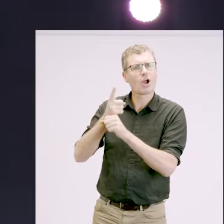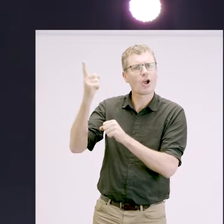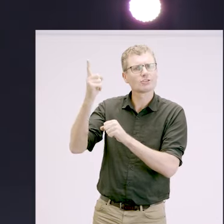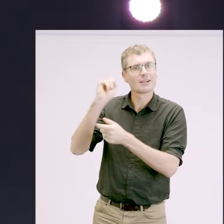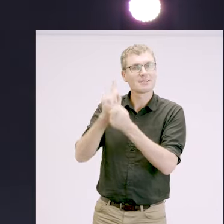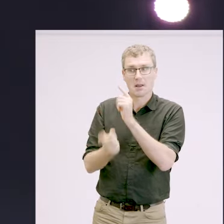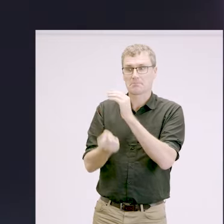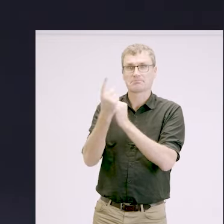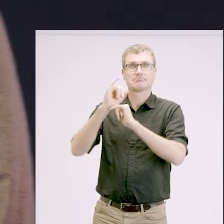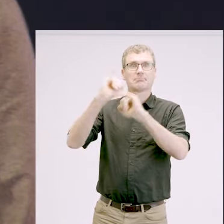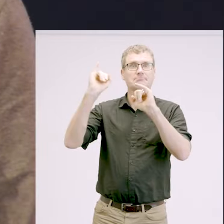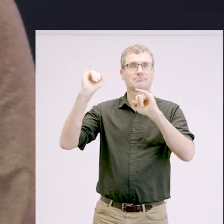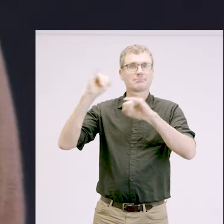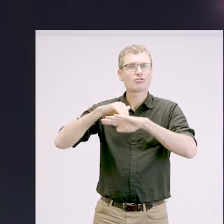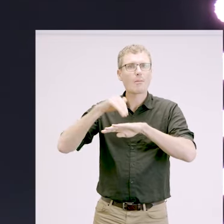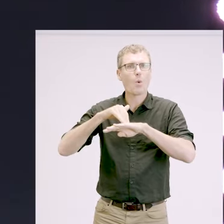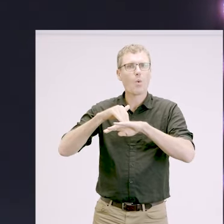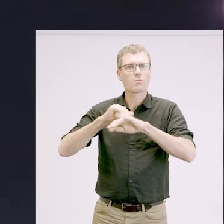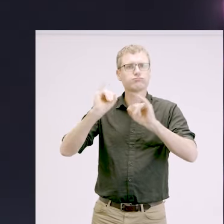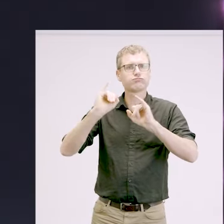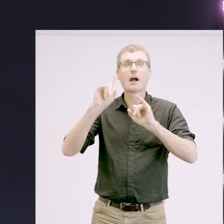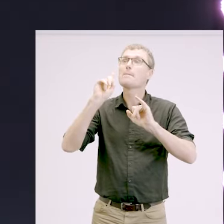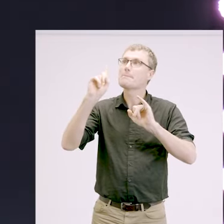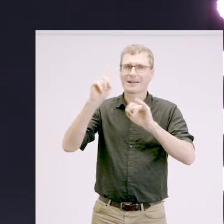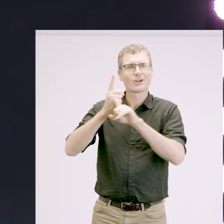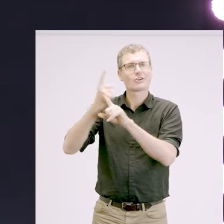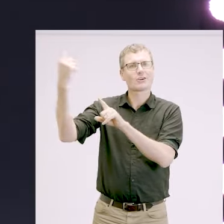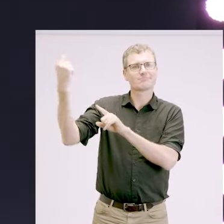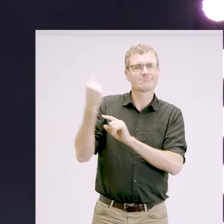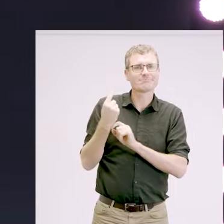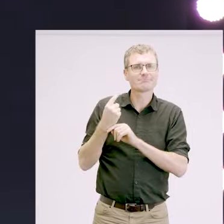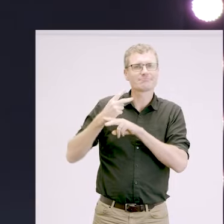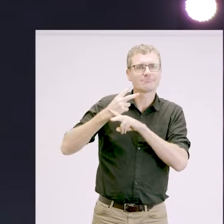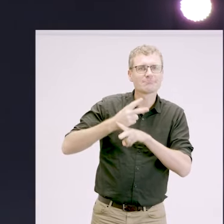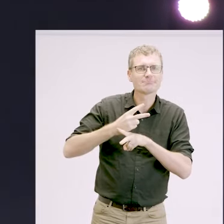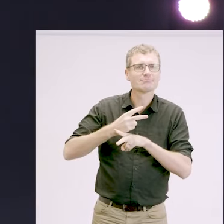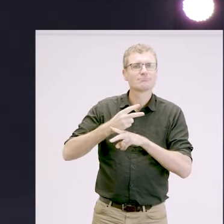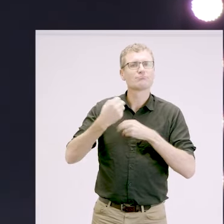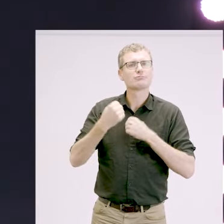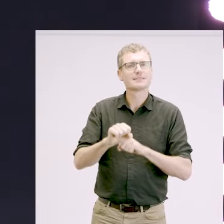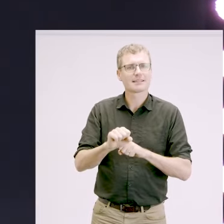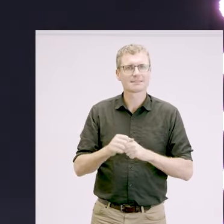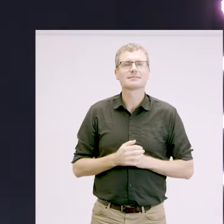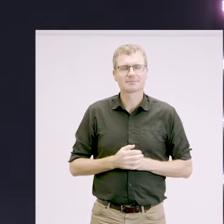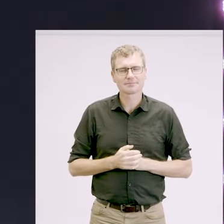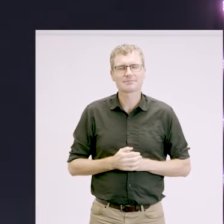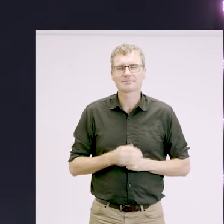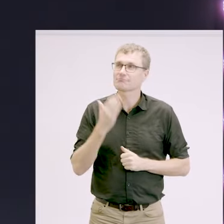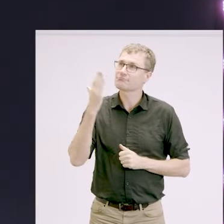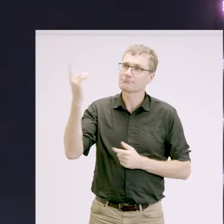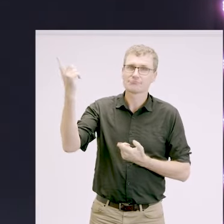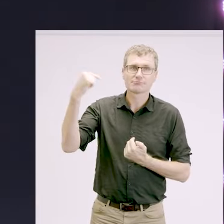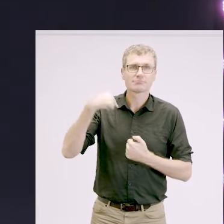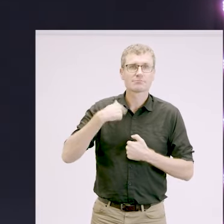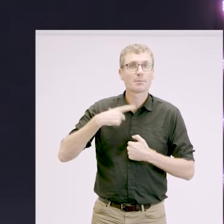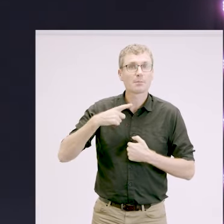faithful to God, sometimes ends you up in a heap of trouble, but in the middle of it, God protects you, right? In the middle of it,